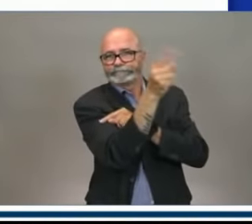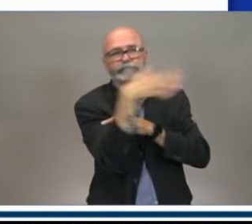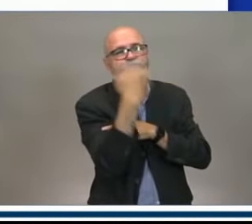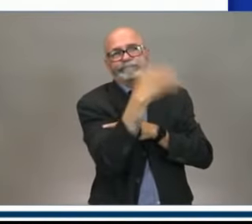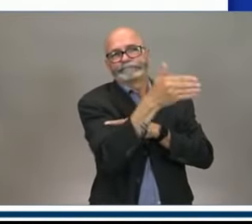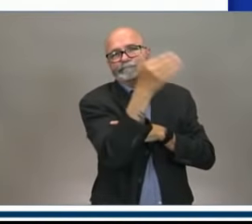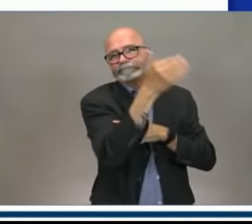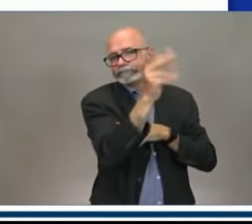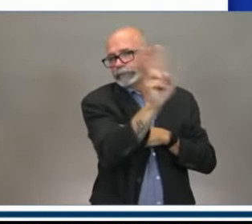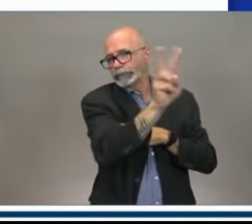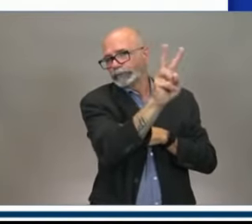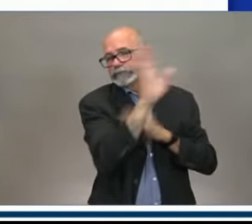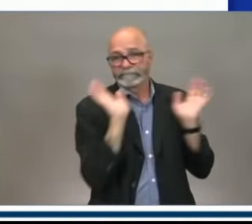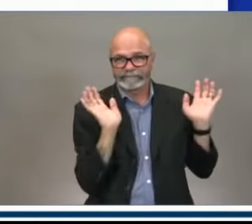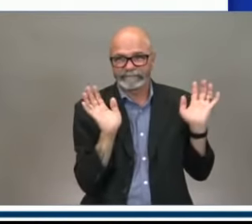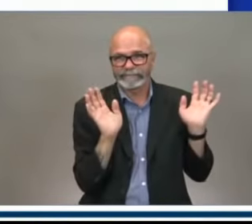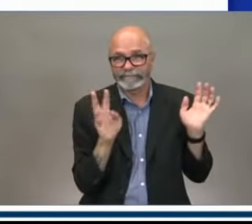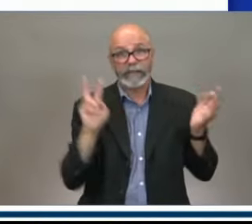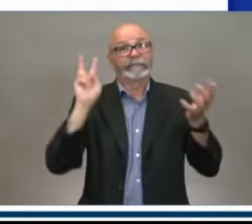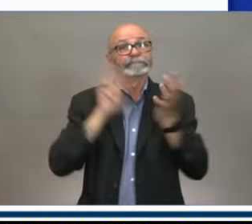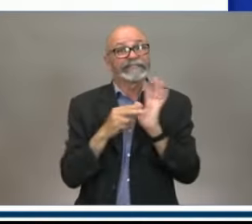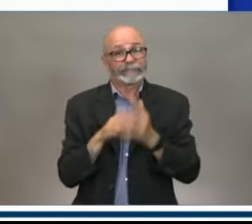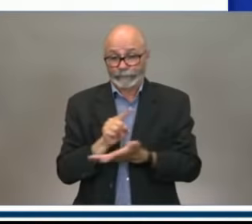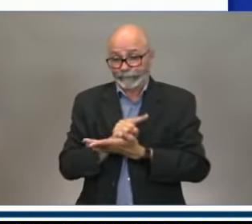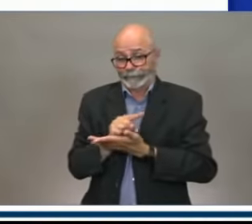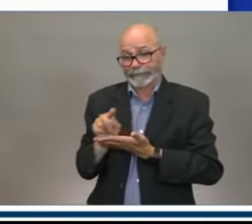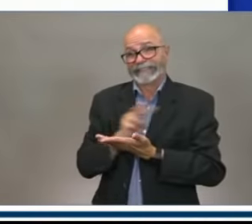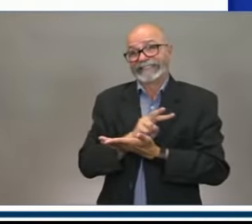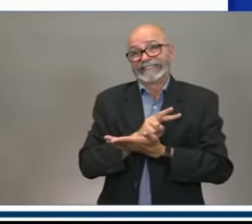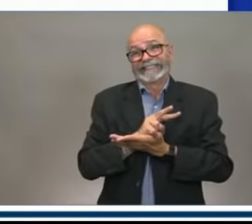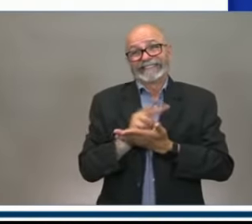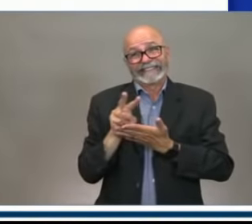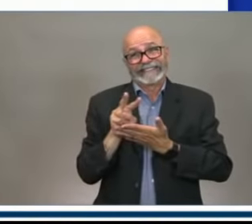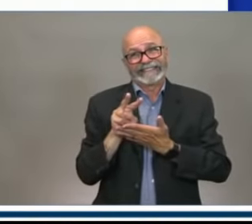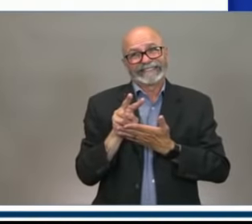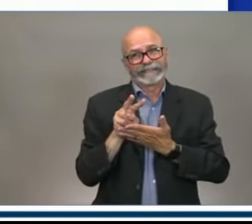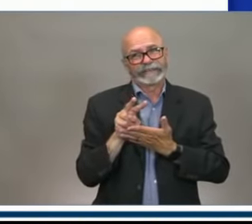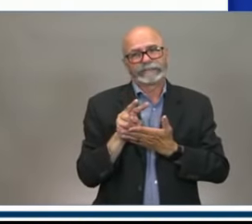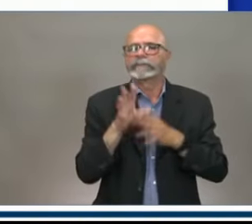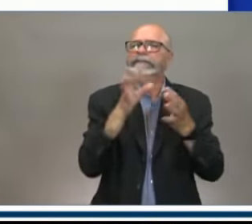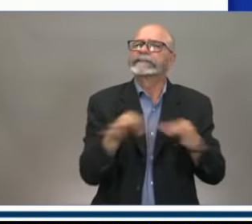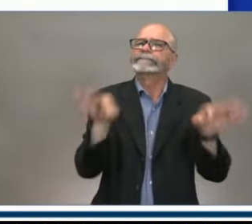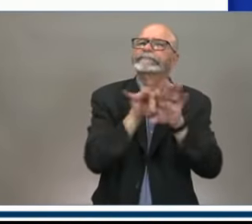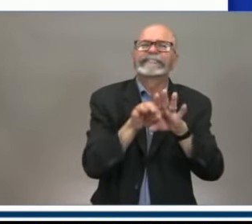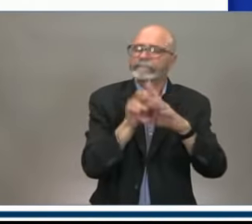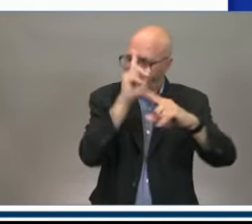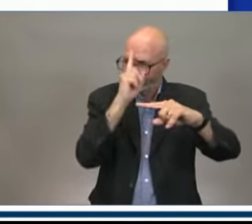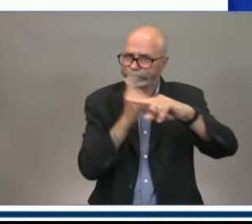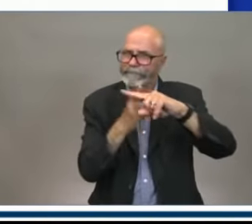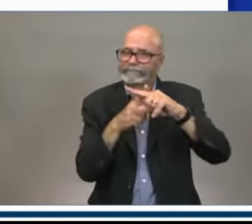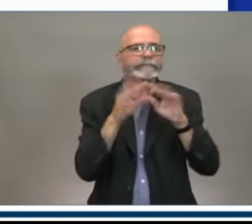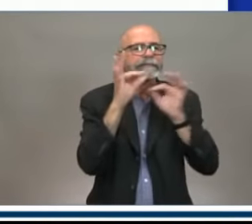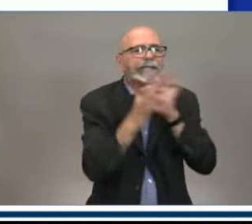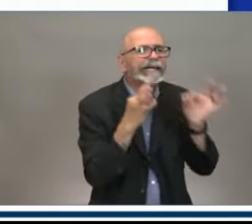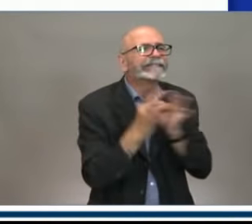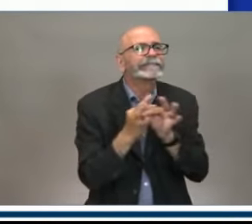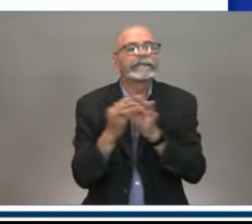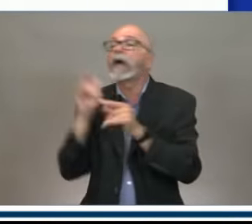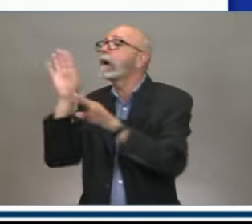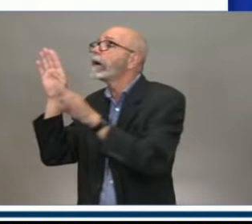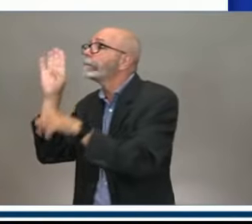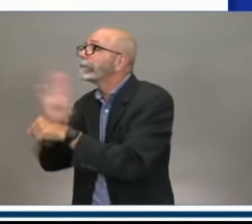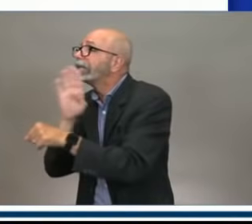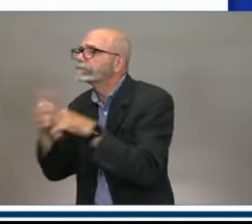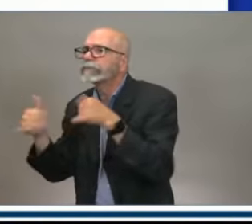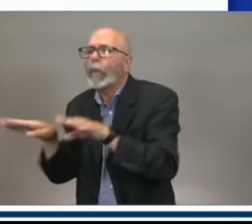like. The next weeks, though, are critical. We are testing and monitoring as businesses are open, and the incubation period for